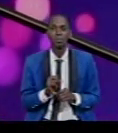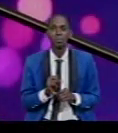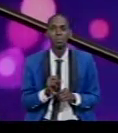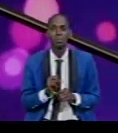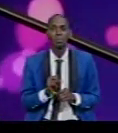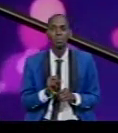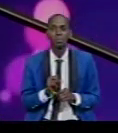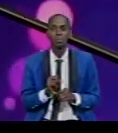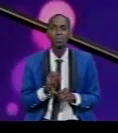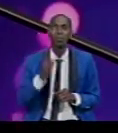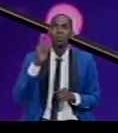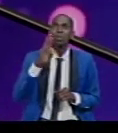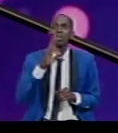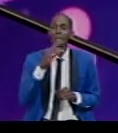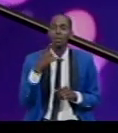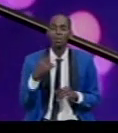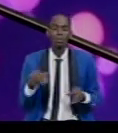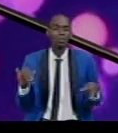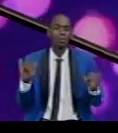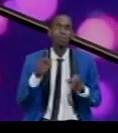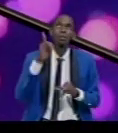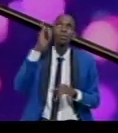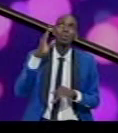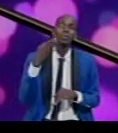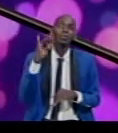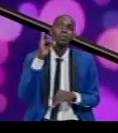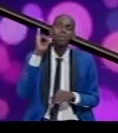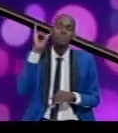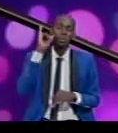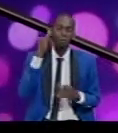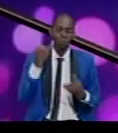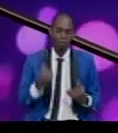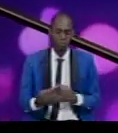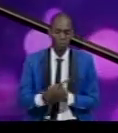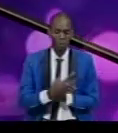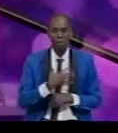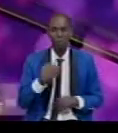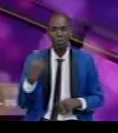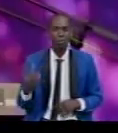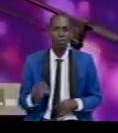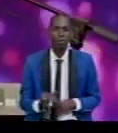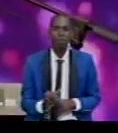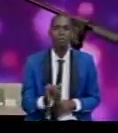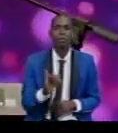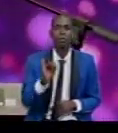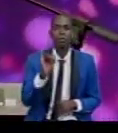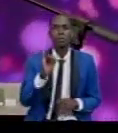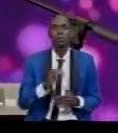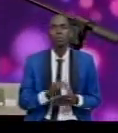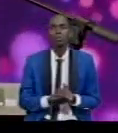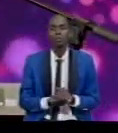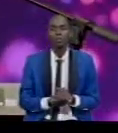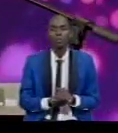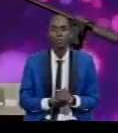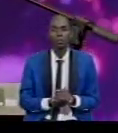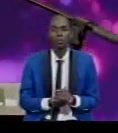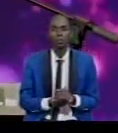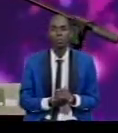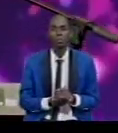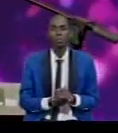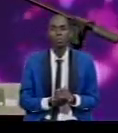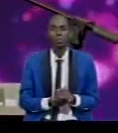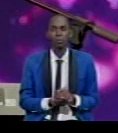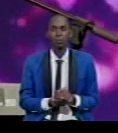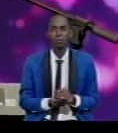You are the same God yesterday, today, and forever. What you did, Lord, back in the